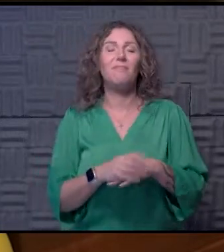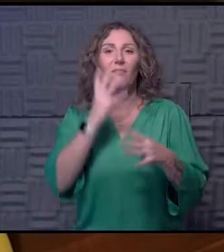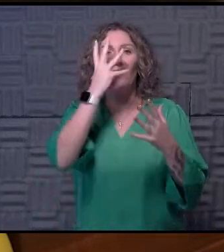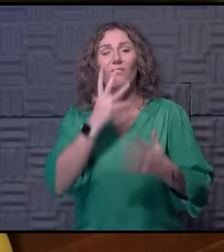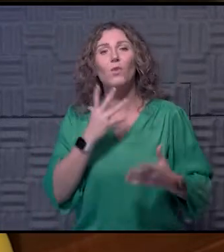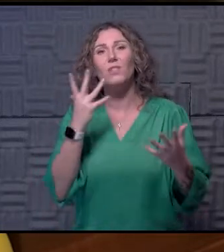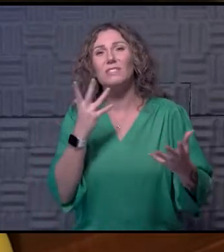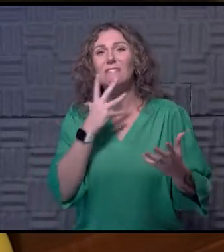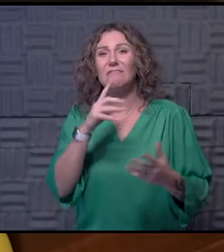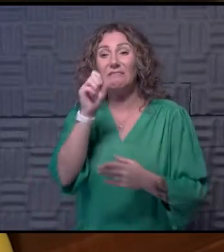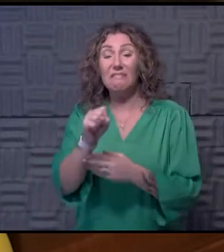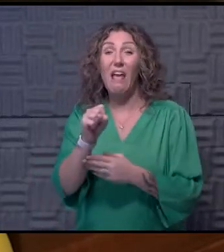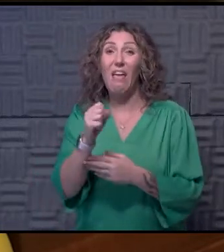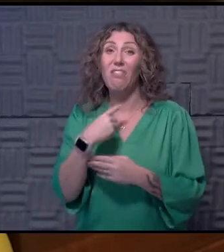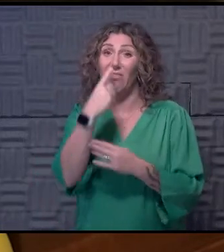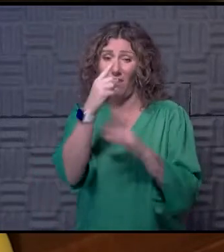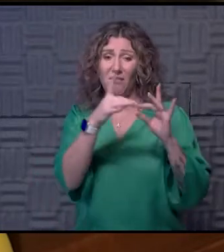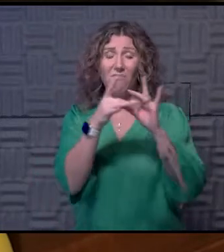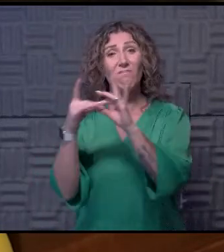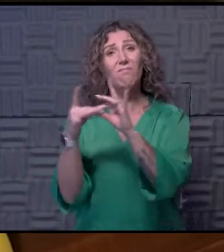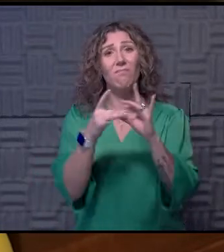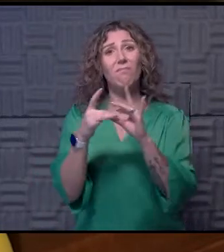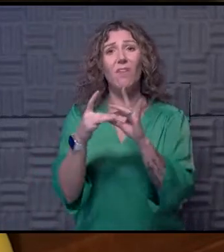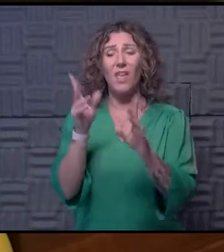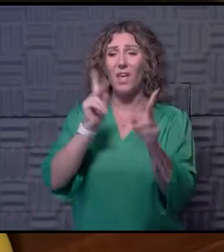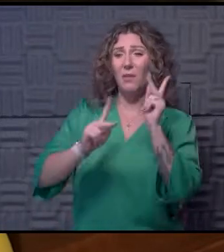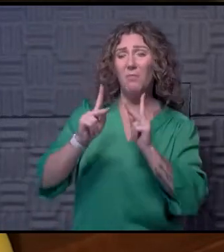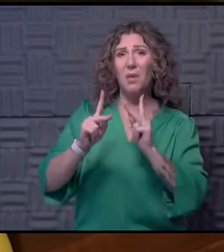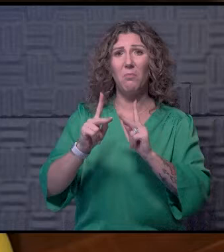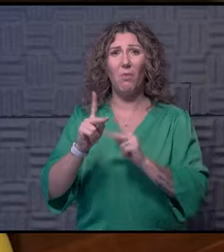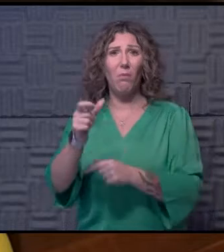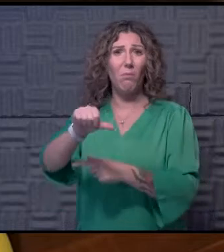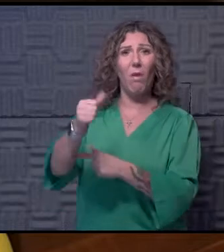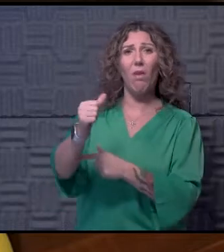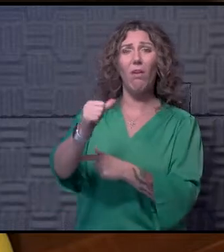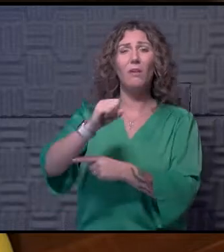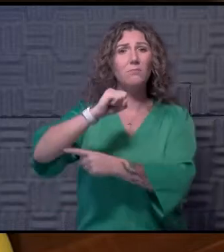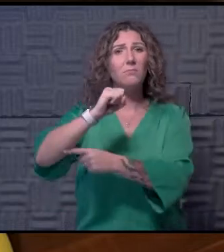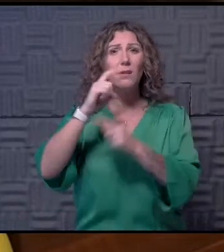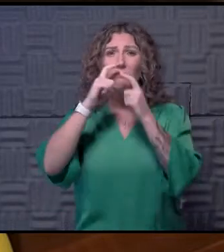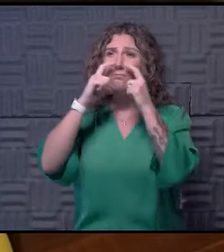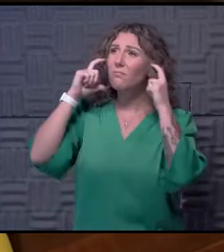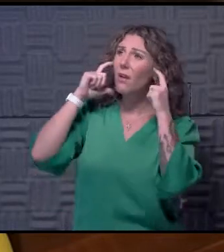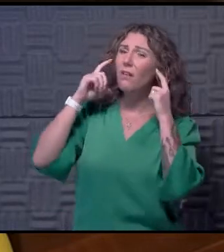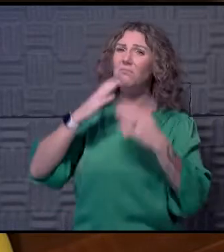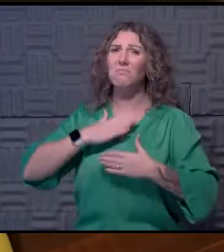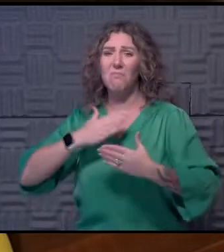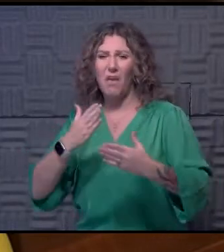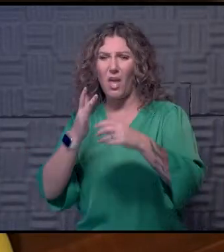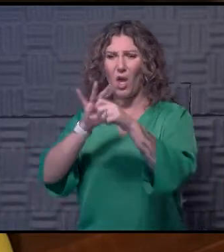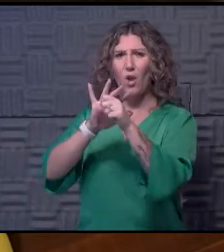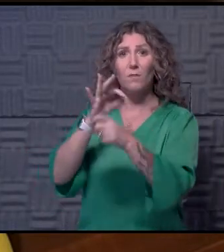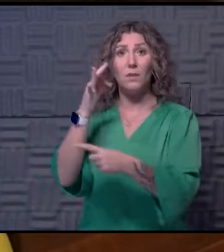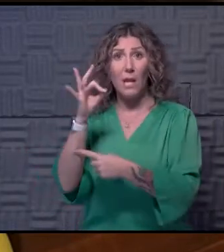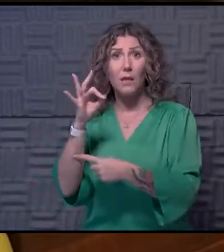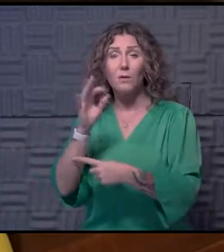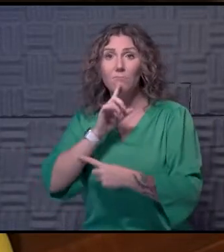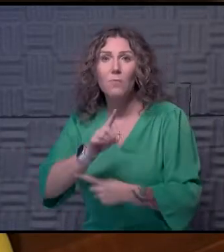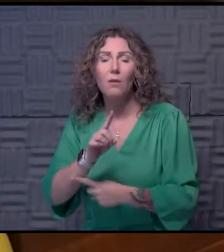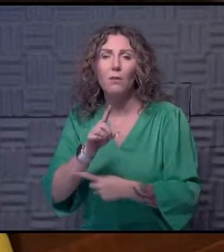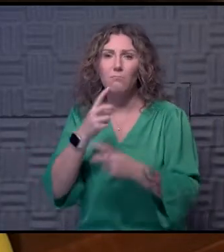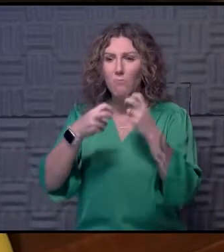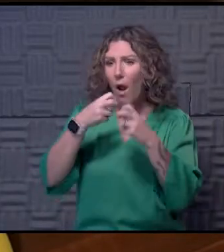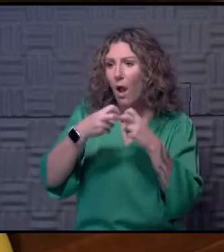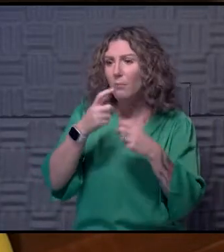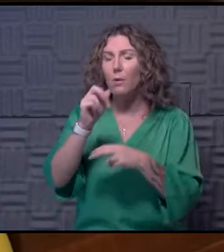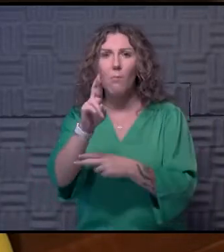Unfortunately, I think those two are correlated. I think that people who are reluctant to admit that COVID's a problem, or saying that it's